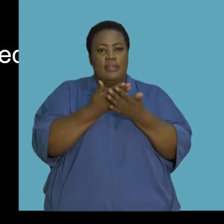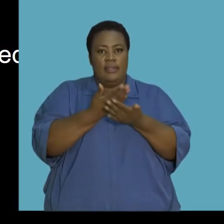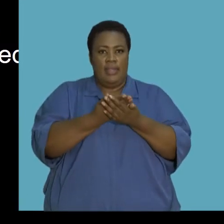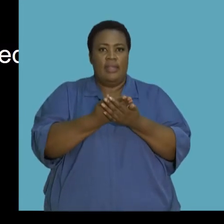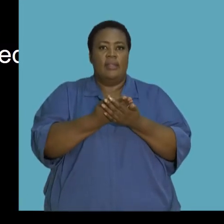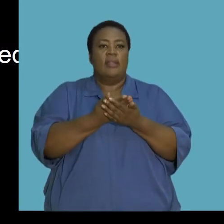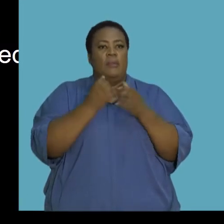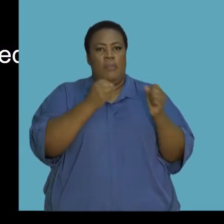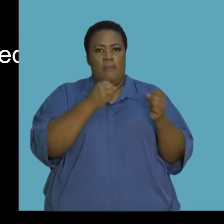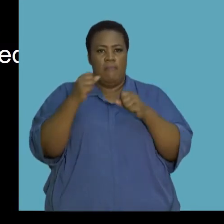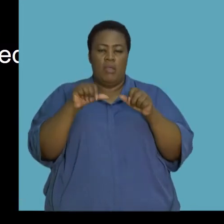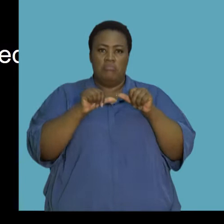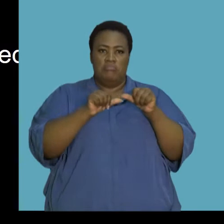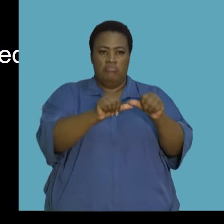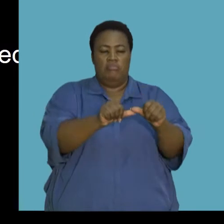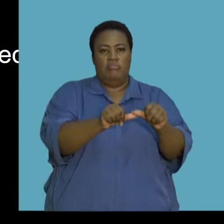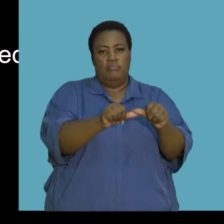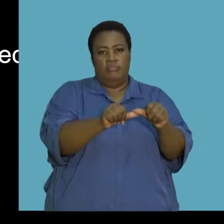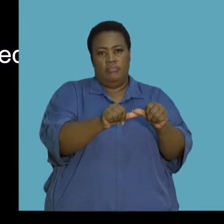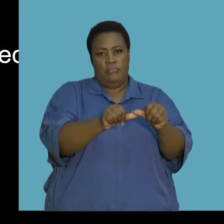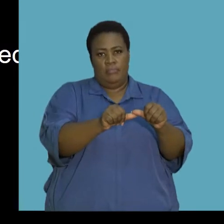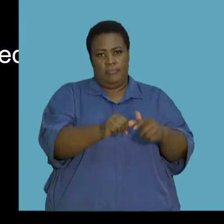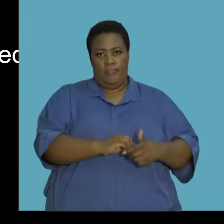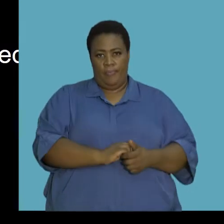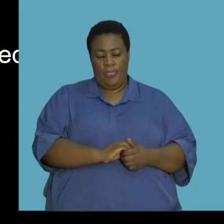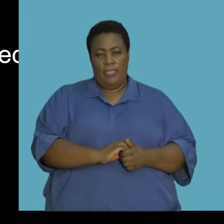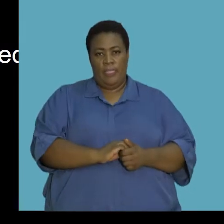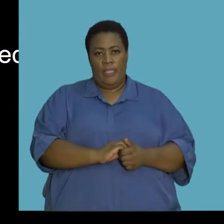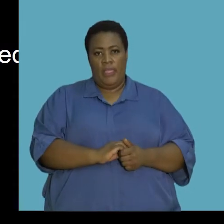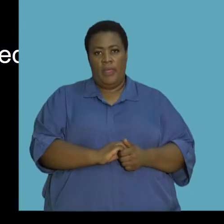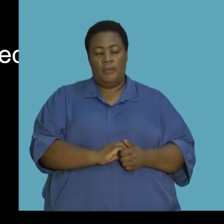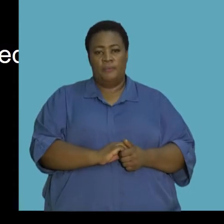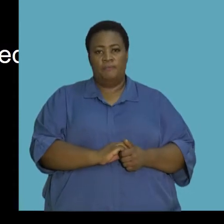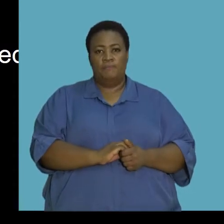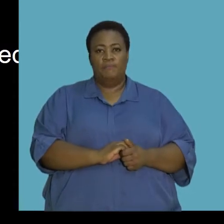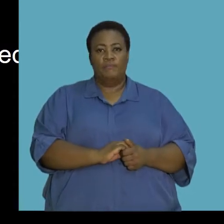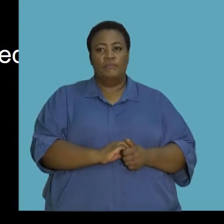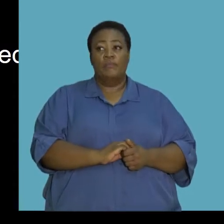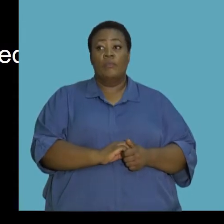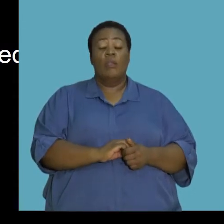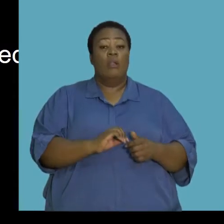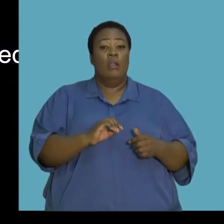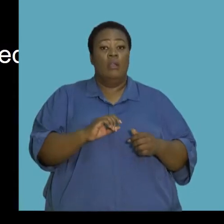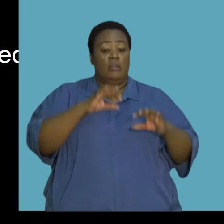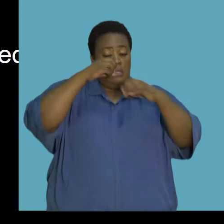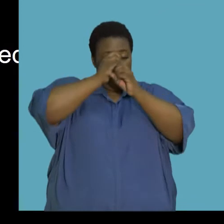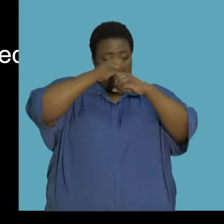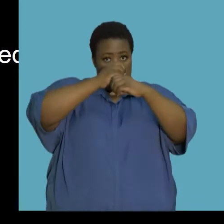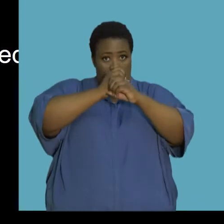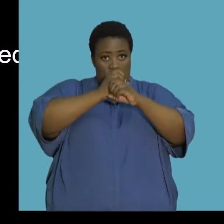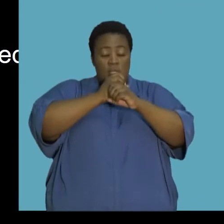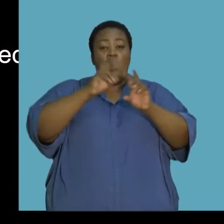exist in differing amounts or types. An experiment usually has three kinds